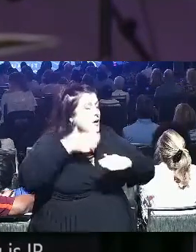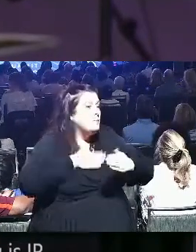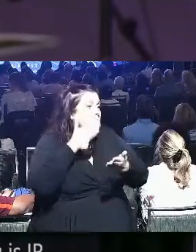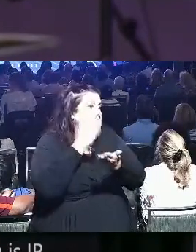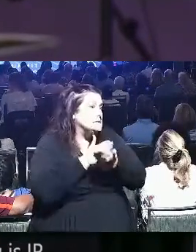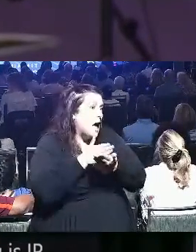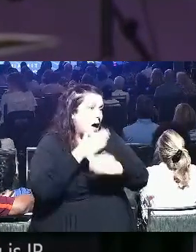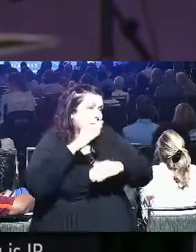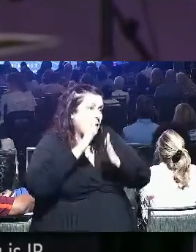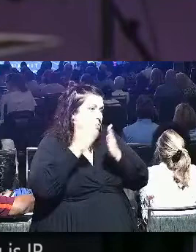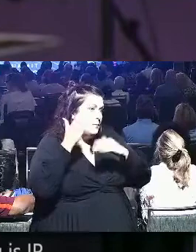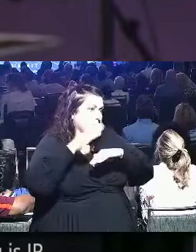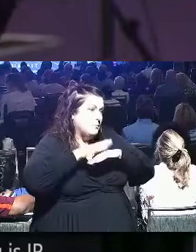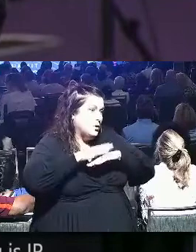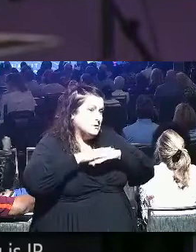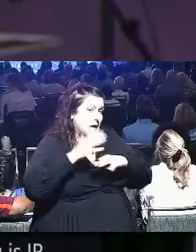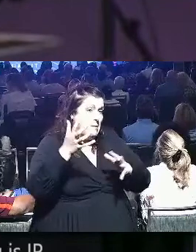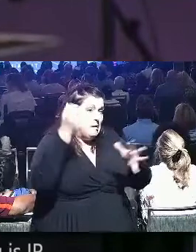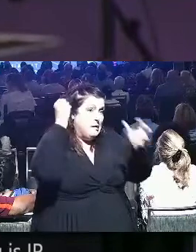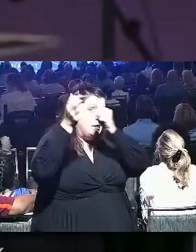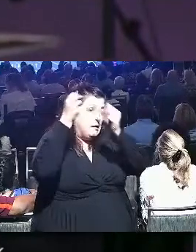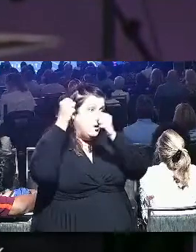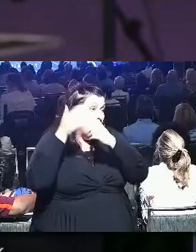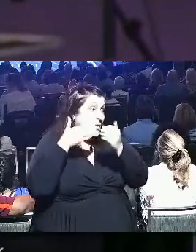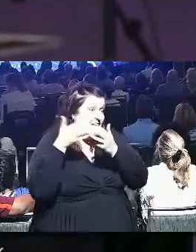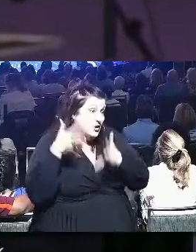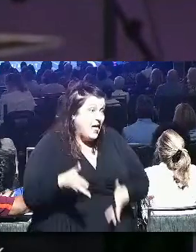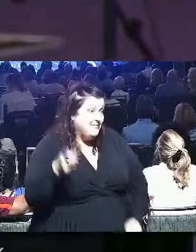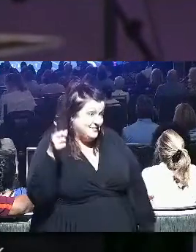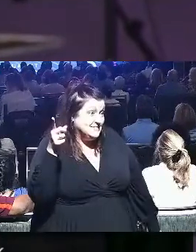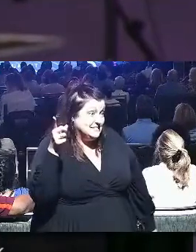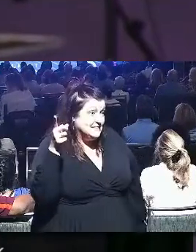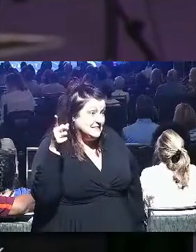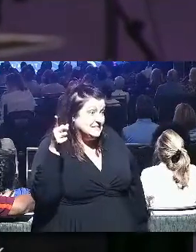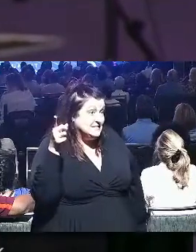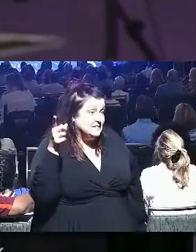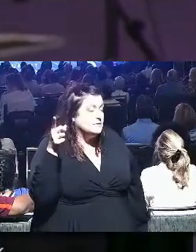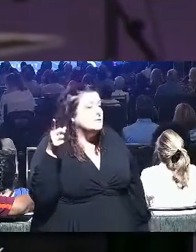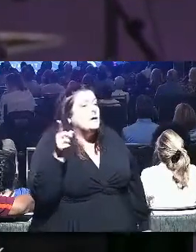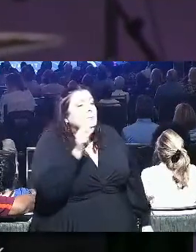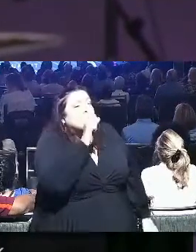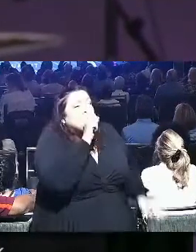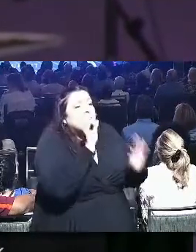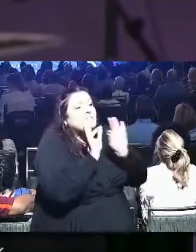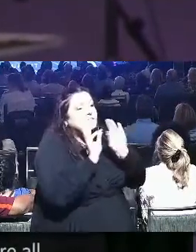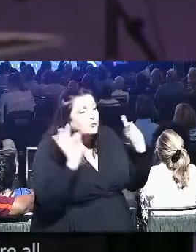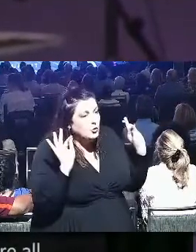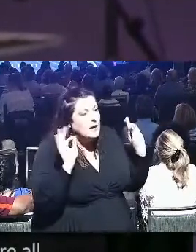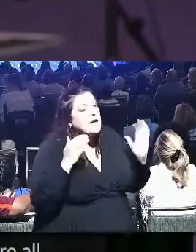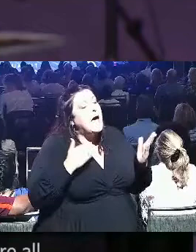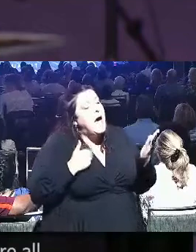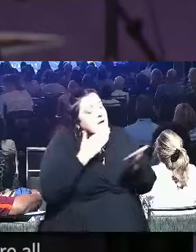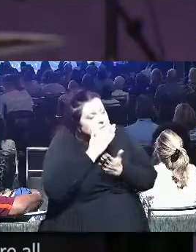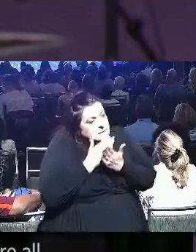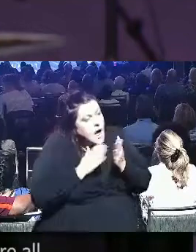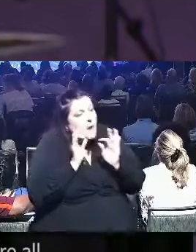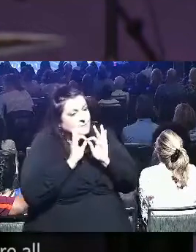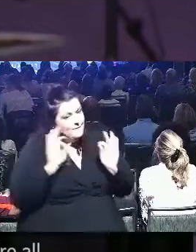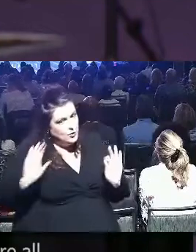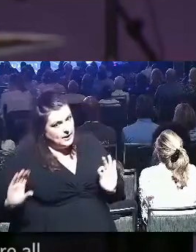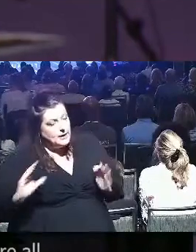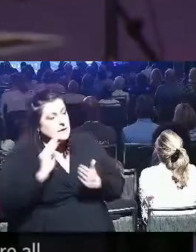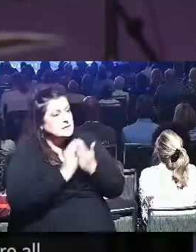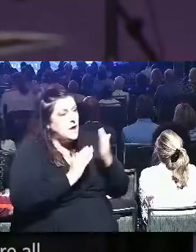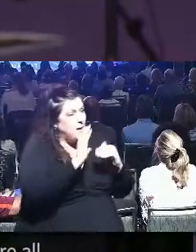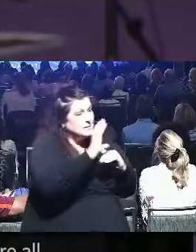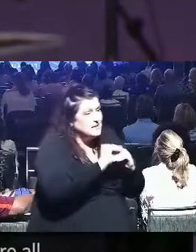and really just loot them of whatever supplies they have left. I'm not saying they're all free, but they do have some freebies and some discounts, and they want